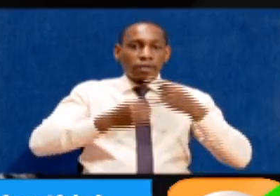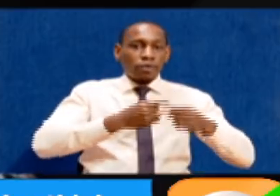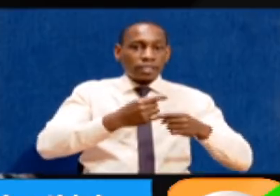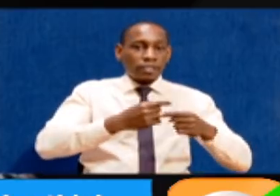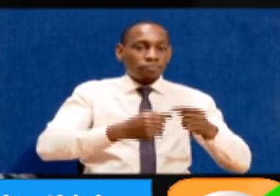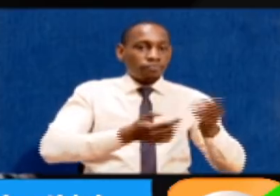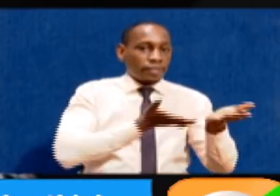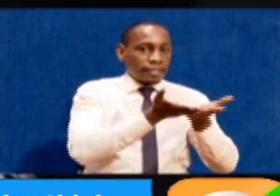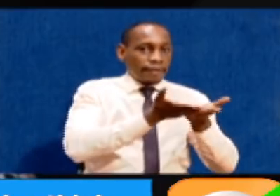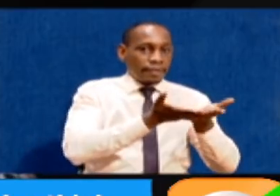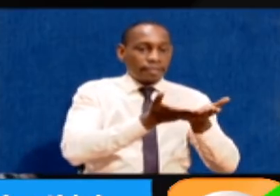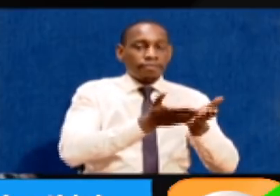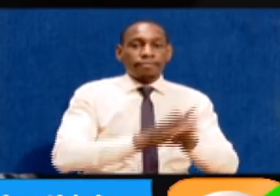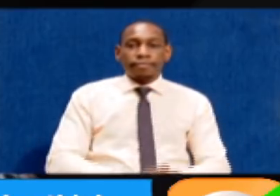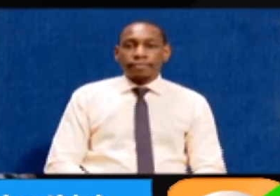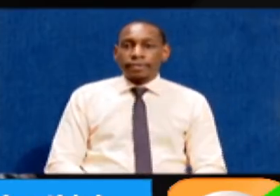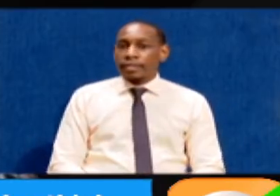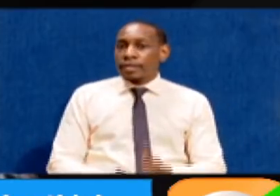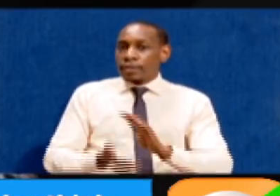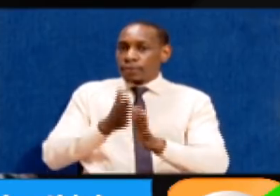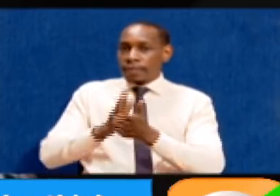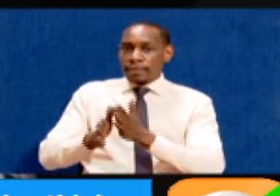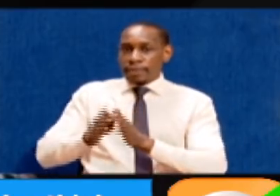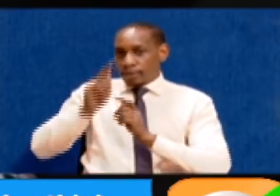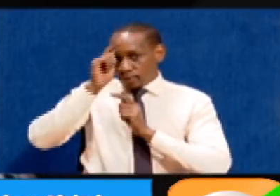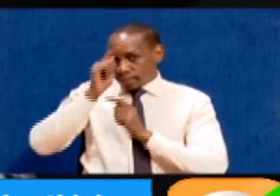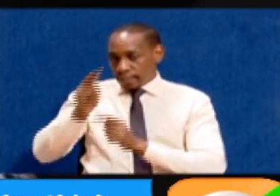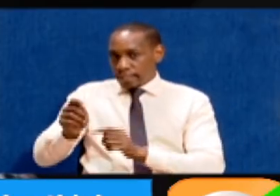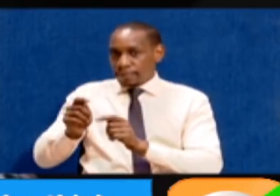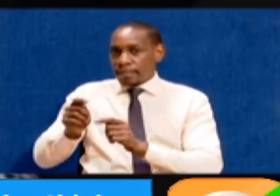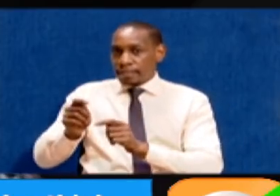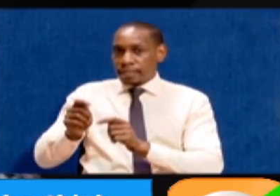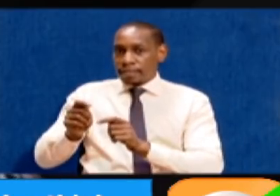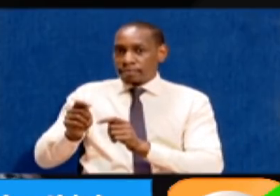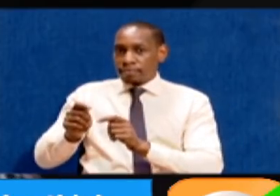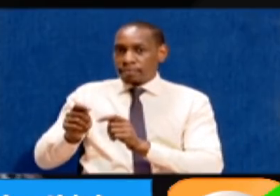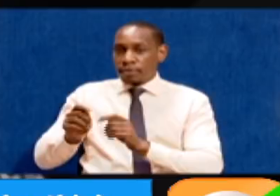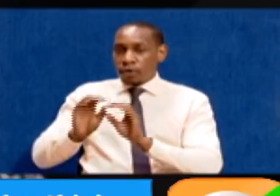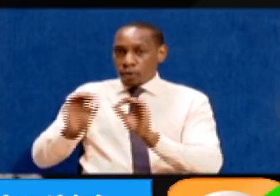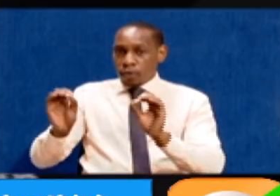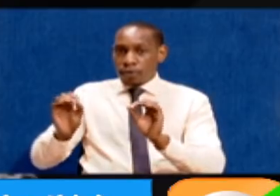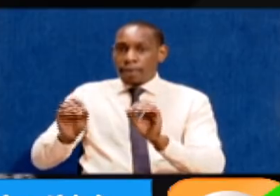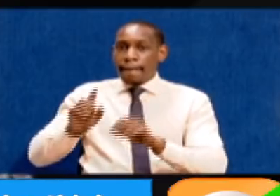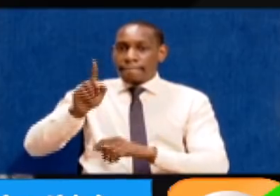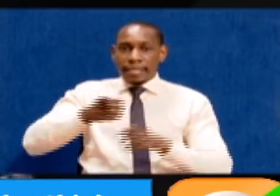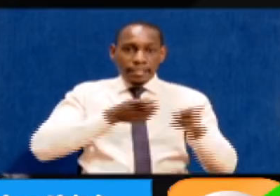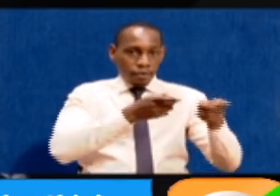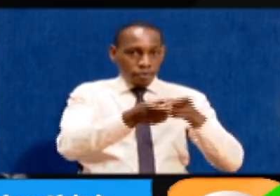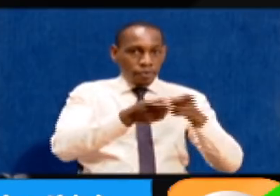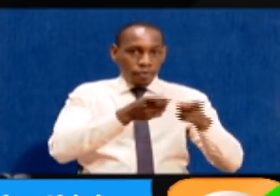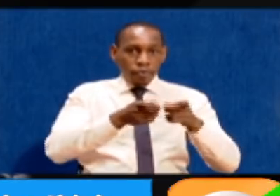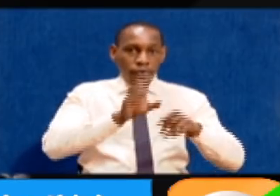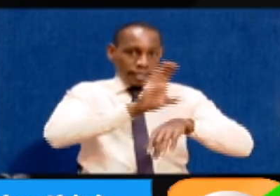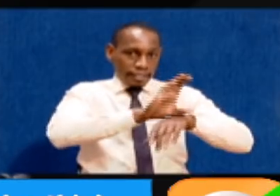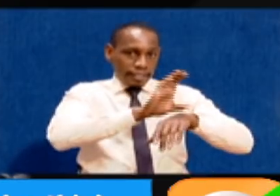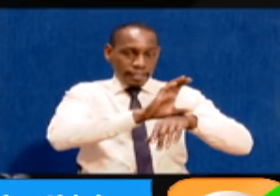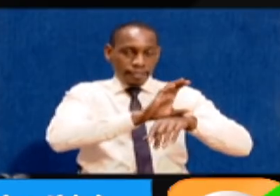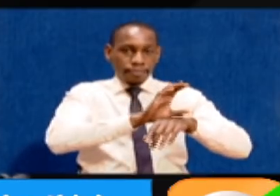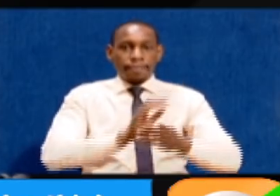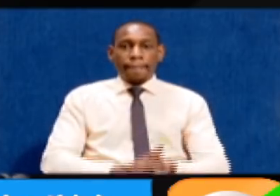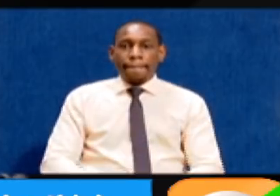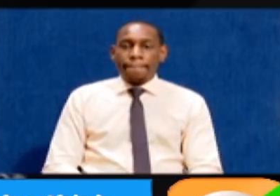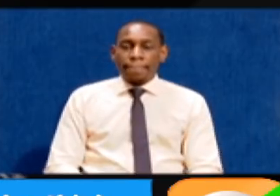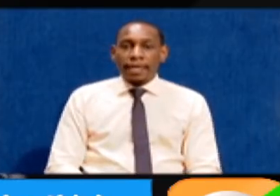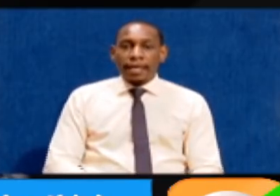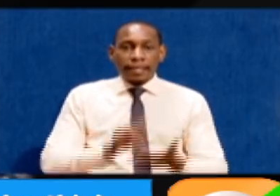proceed with the service," without disrespecting them. So we must take charge of our platform, our